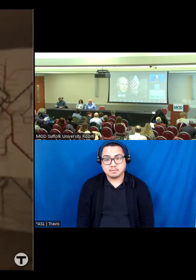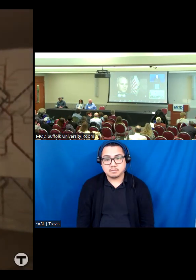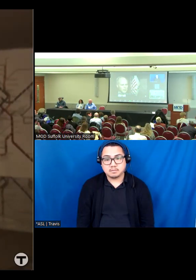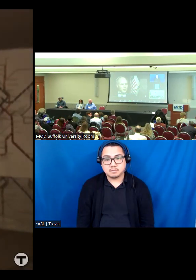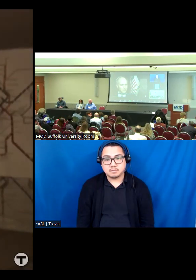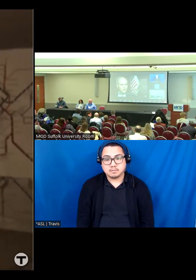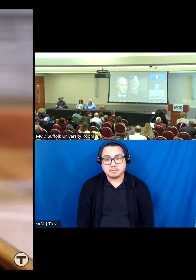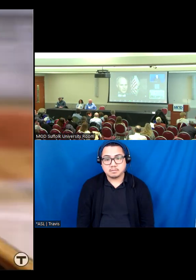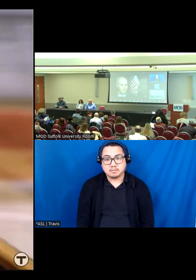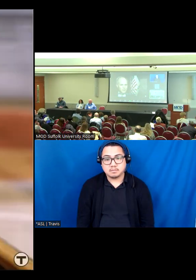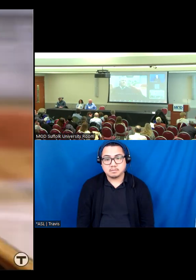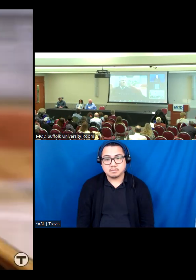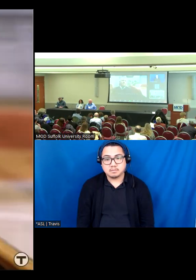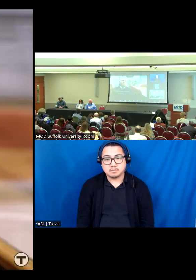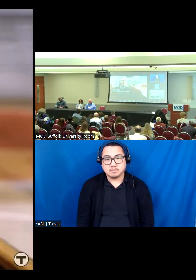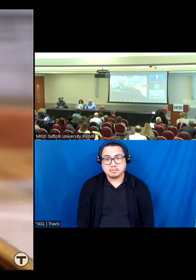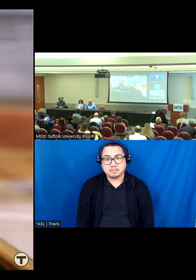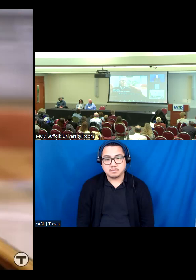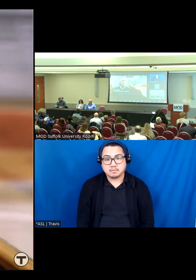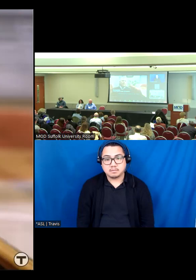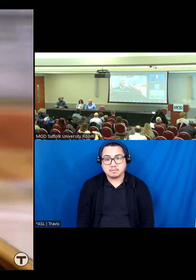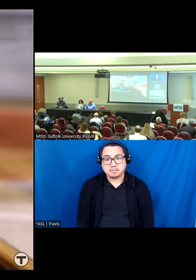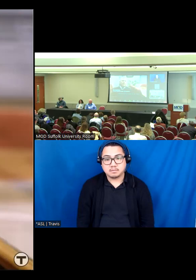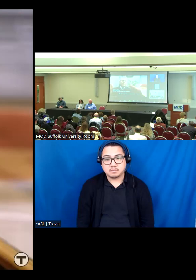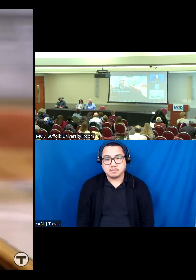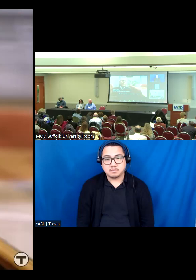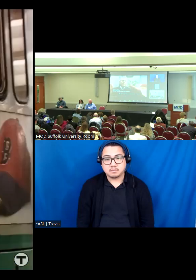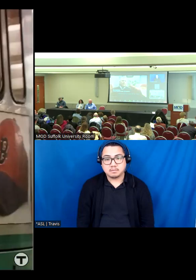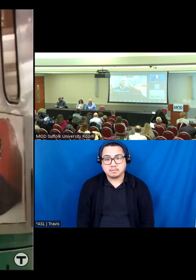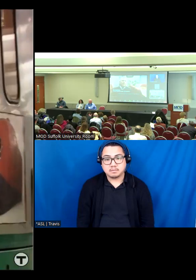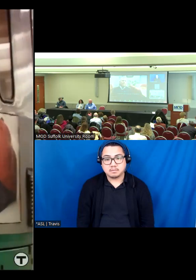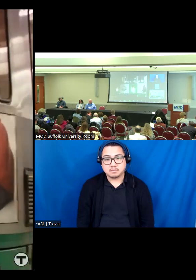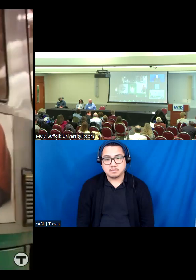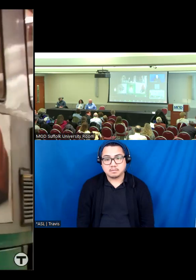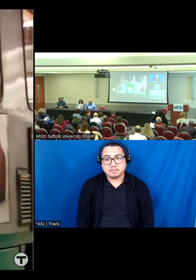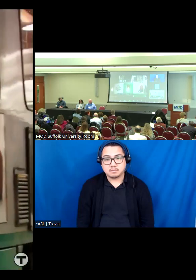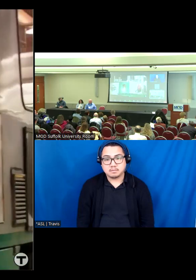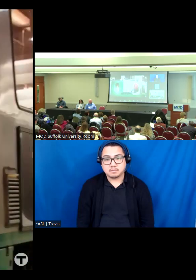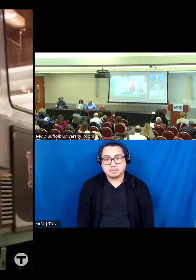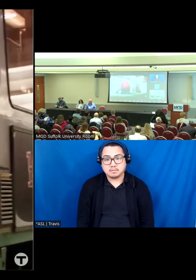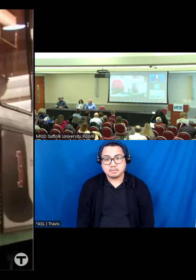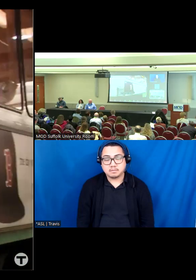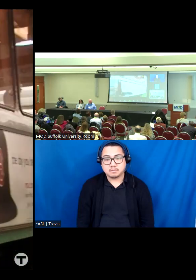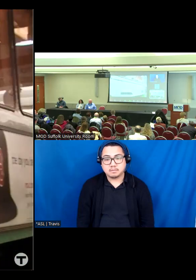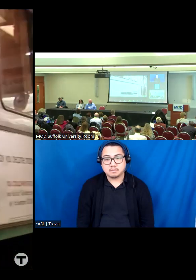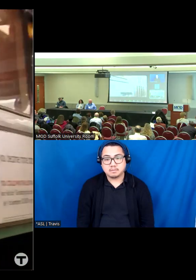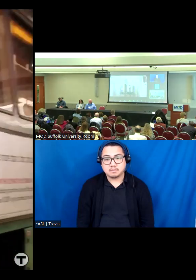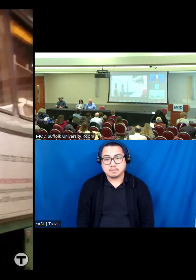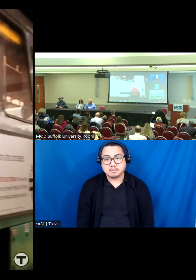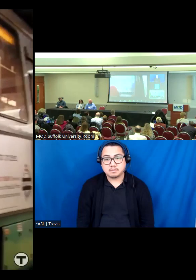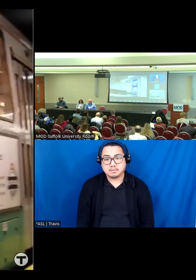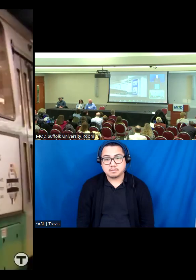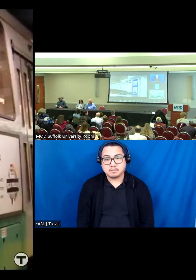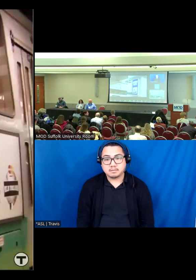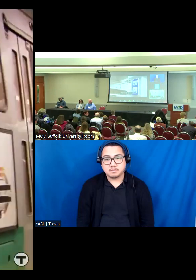so they can use the system. Accessibility means to me that everyone can ride our system. Everybody's able to use the system,